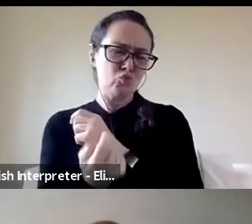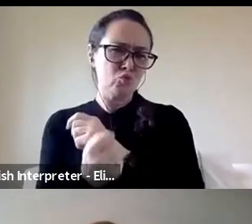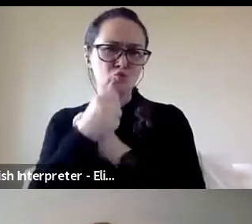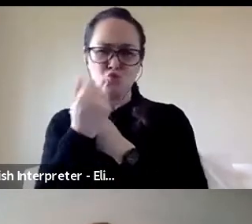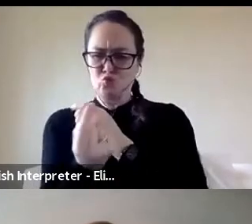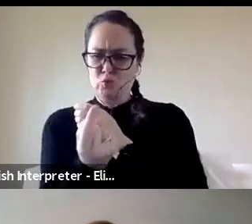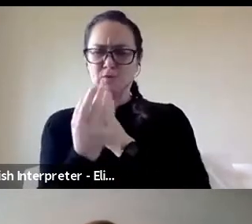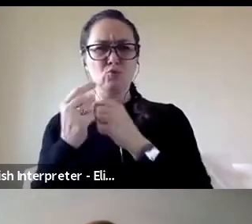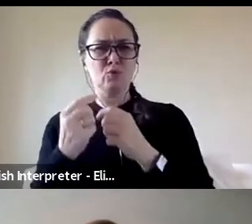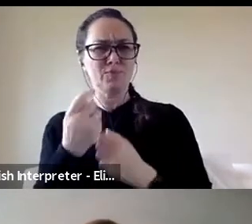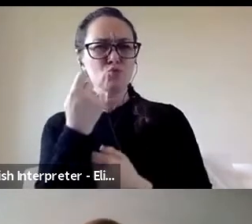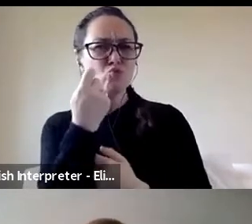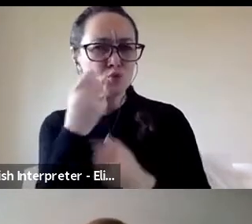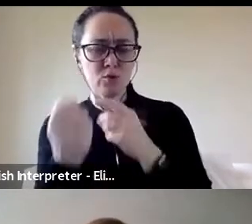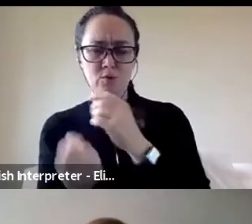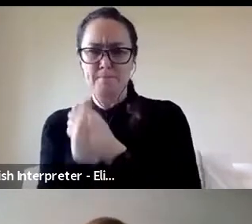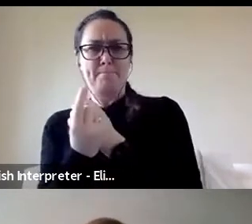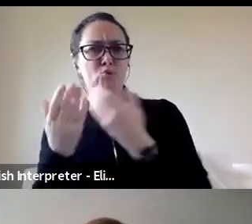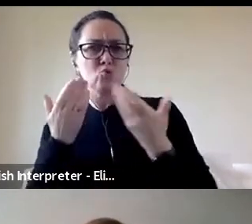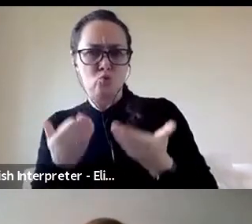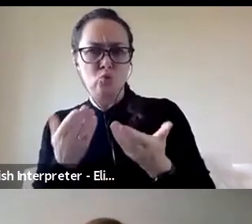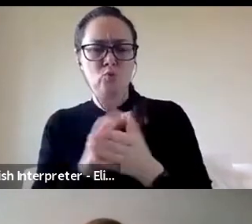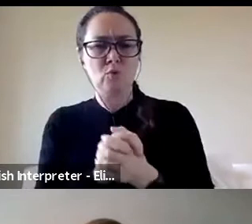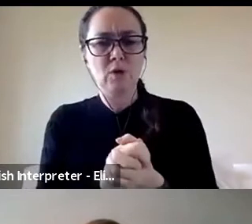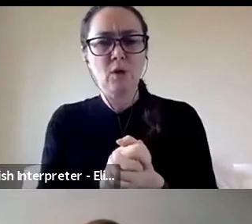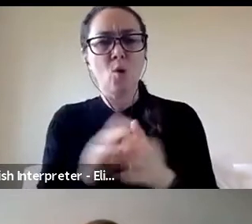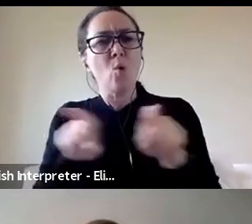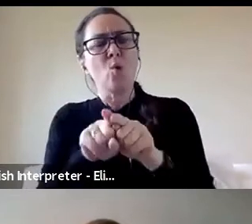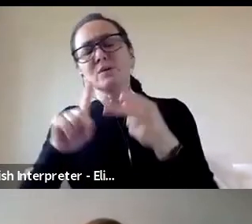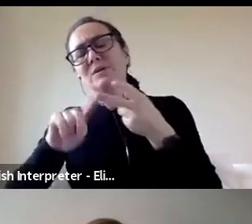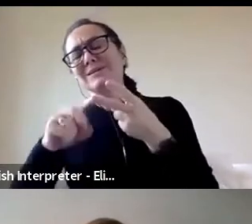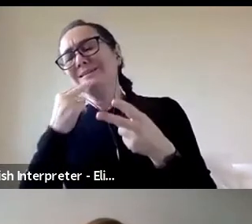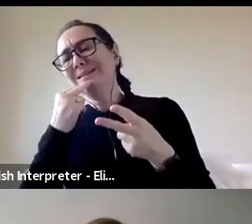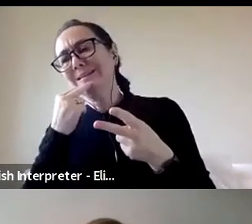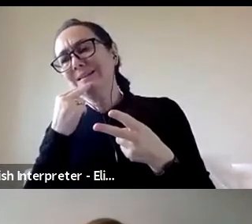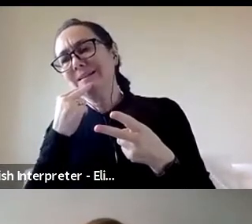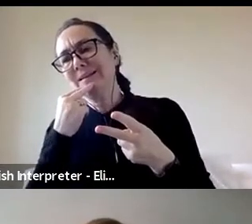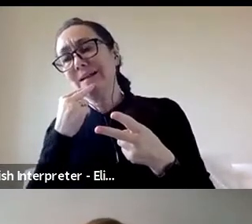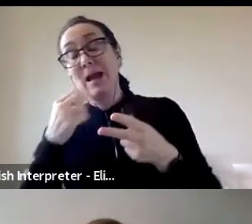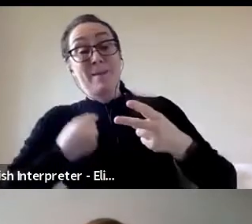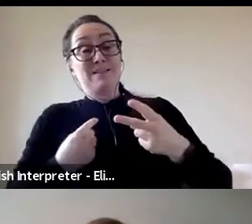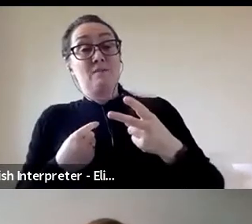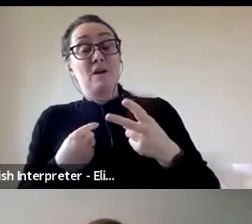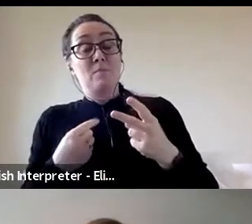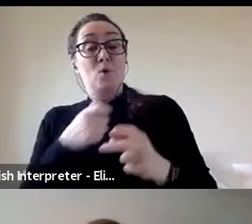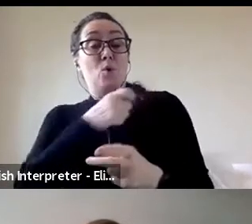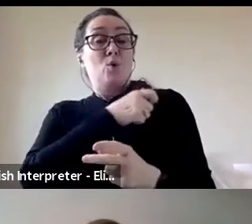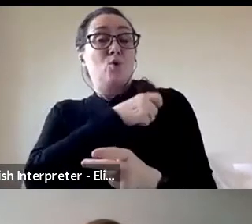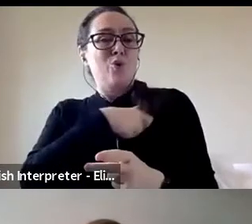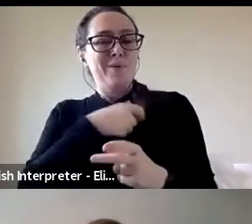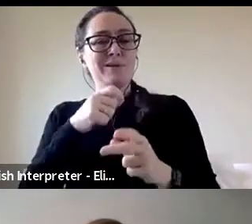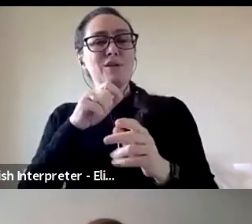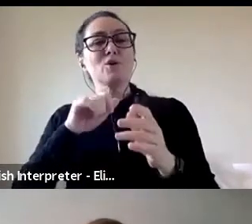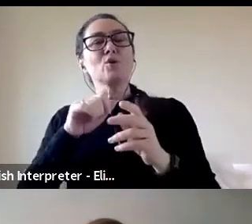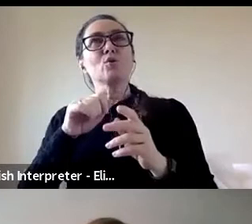lessons. I think secondly, we need to look, I sit on the Social Security Committee in the Scottish